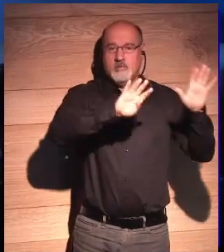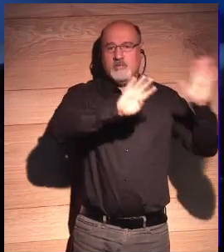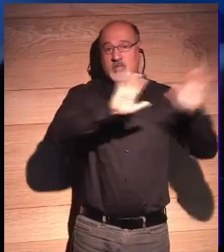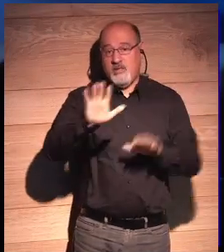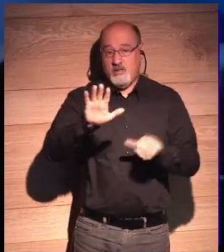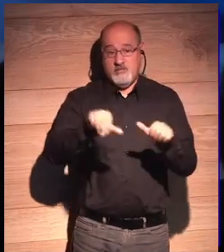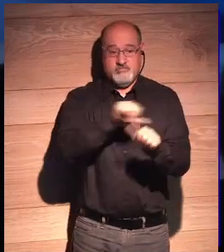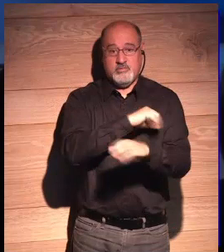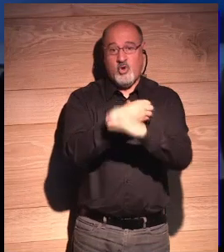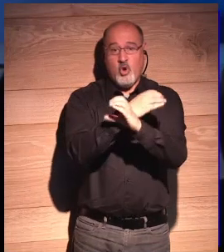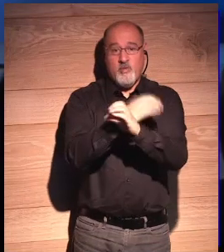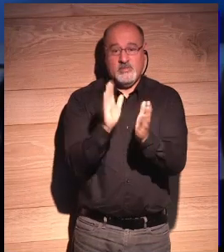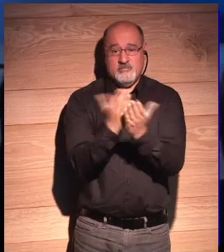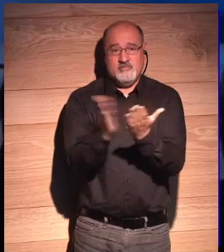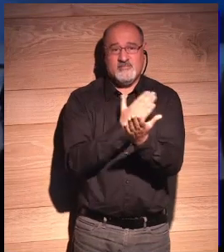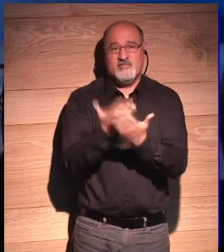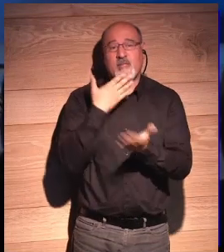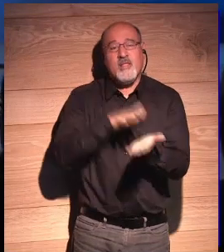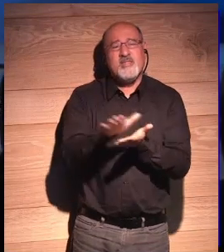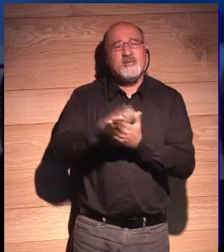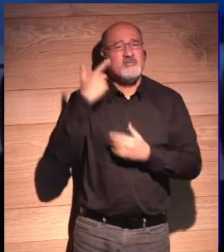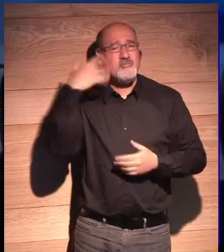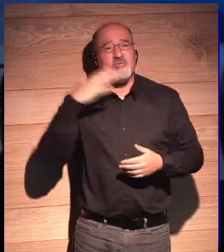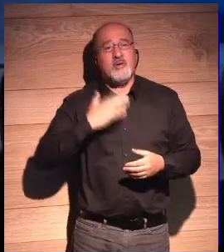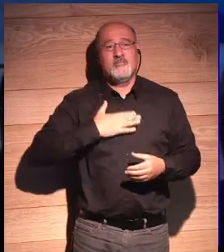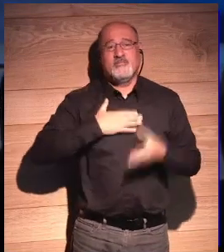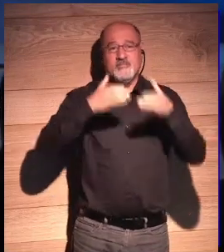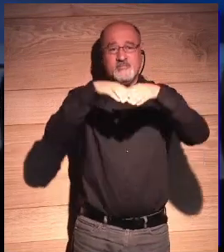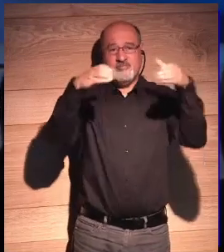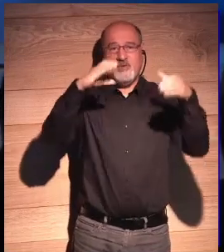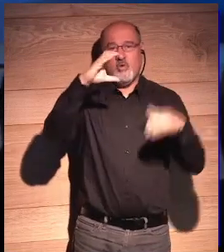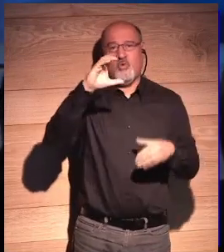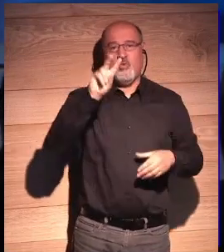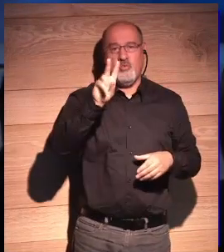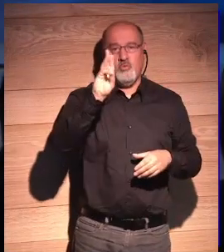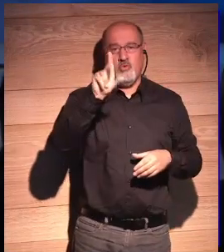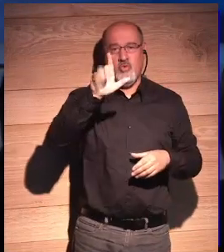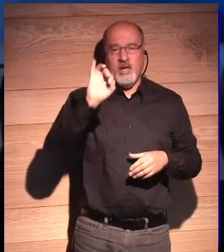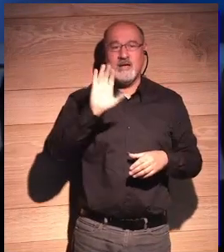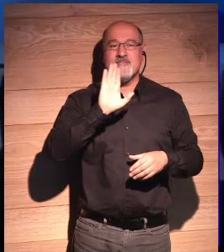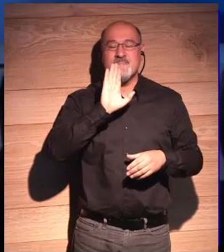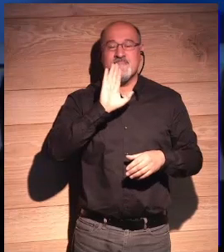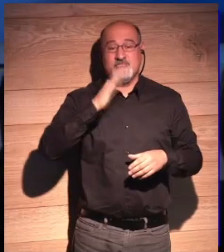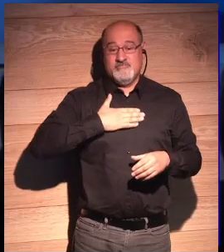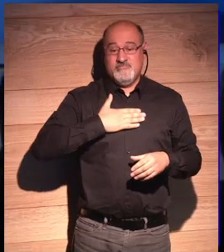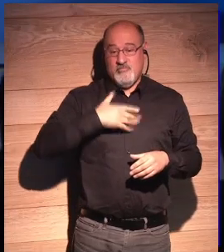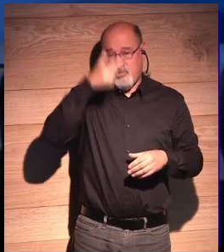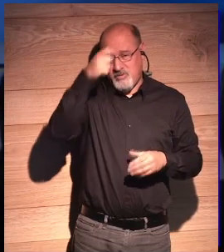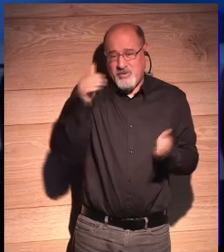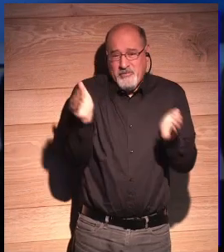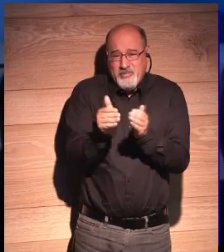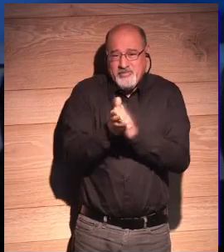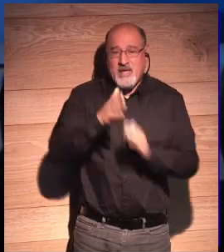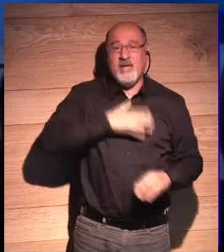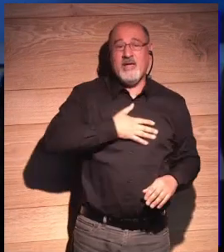the year 1995, thanks to a great publishing house, La Cúpula, I was